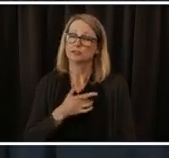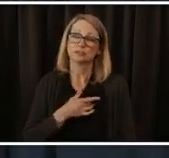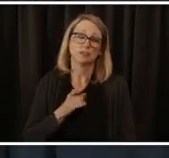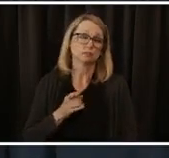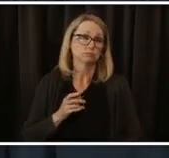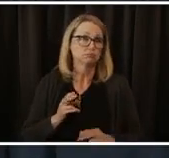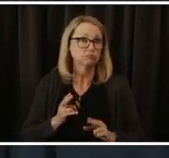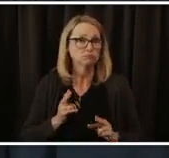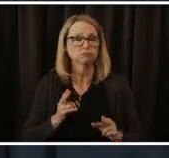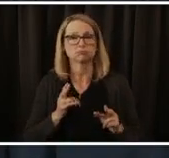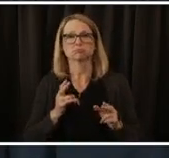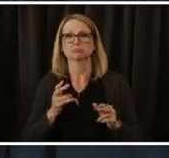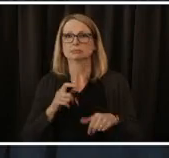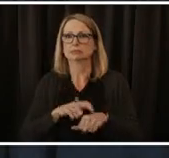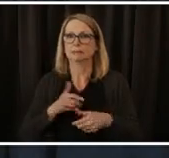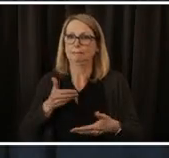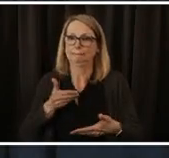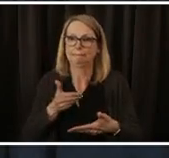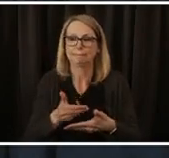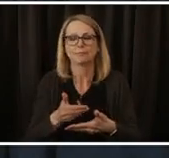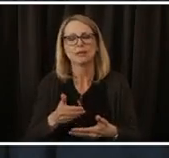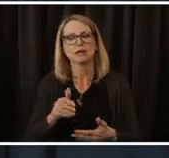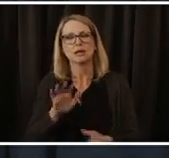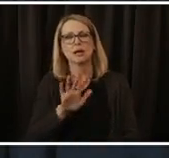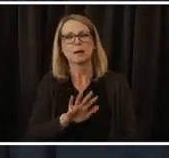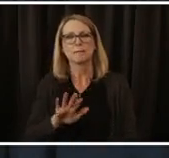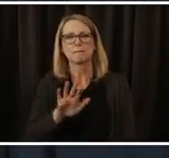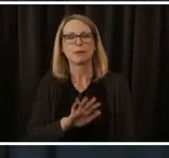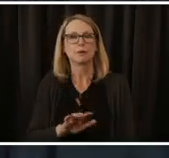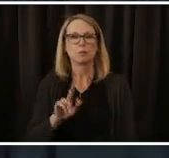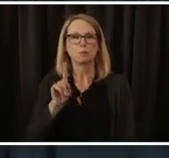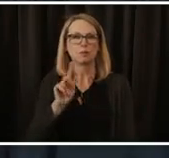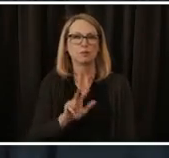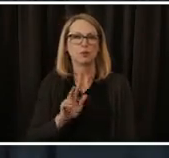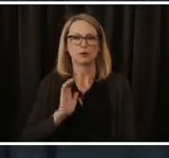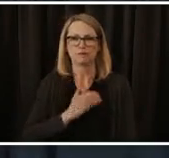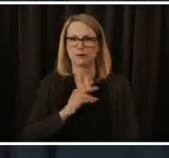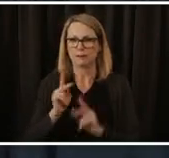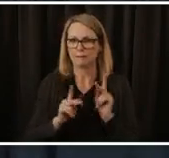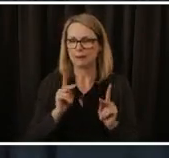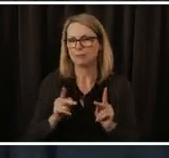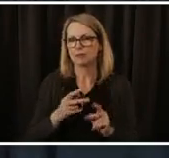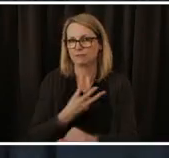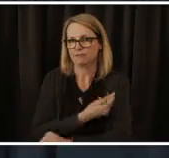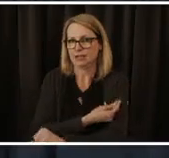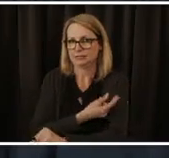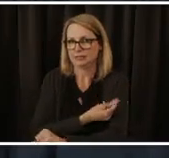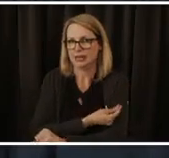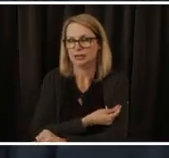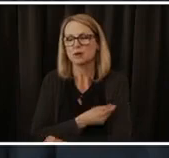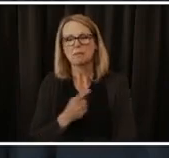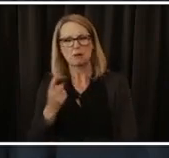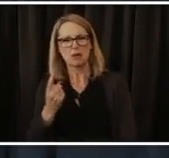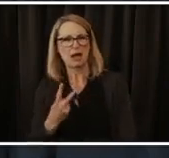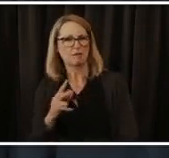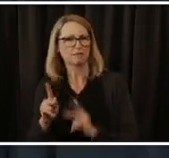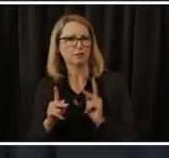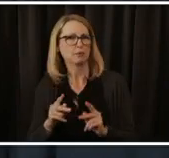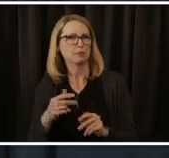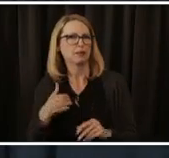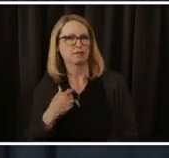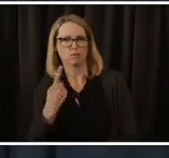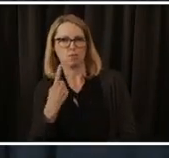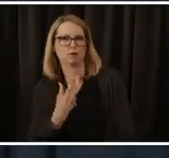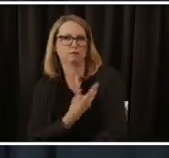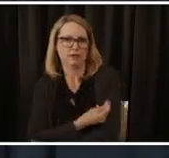Coloradans who have been fully vaccinated, roughly a third of adults. Just over half of adults have gotten at least partway towards the vaccination.